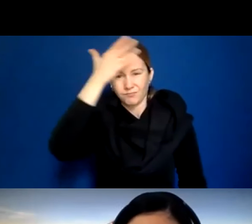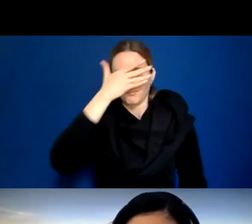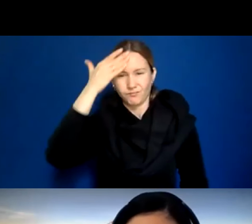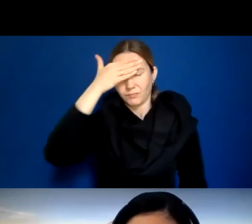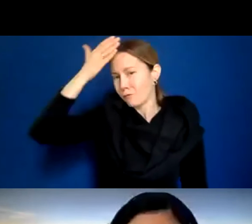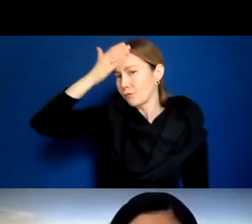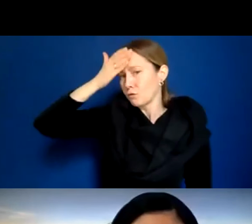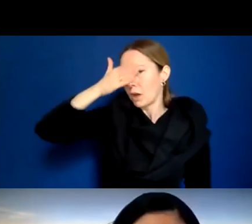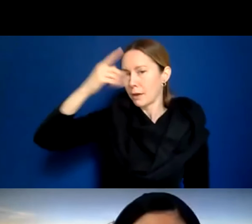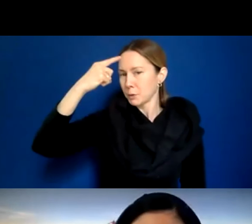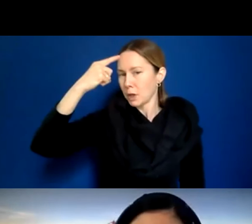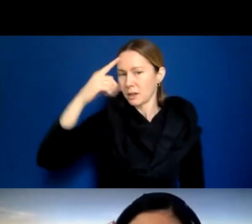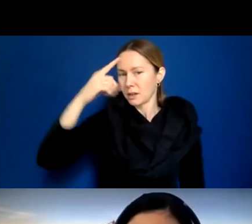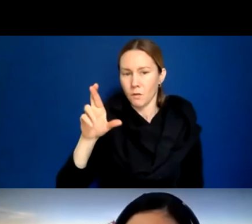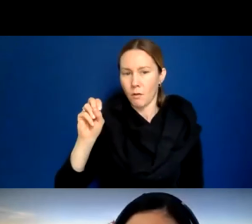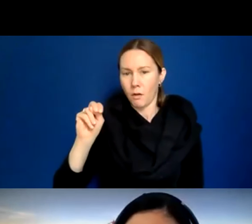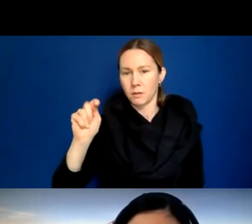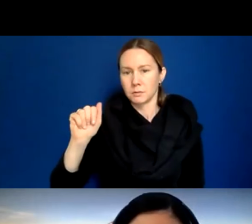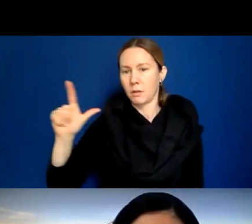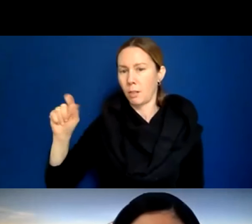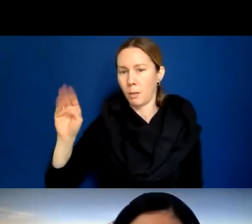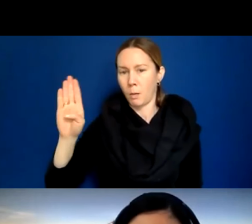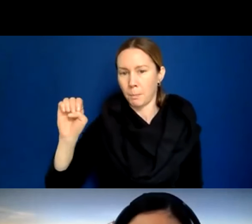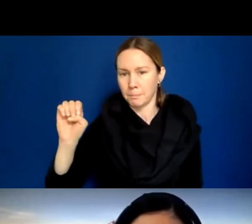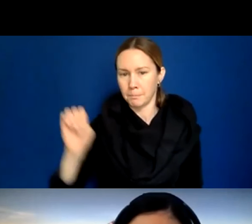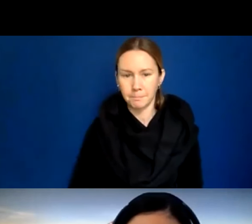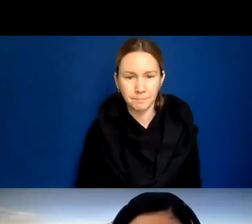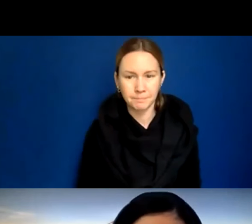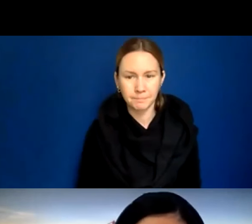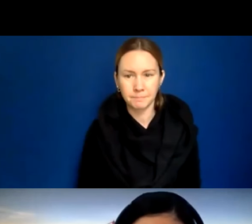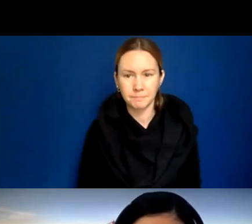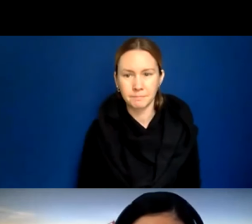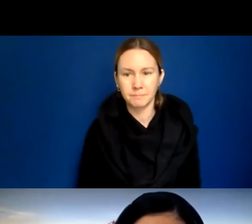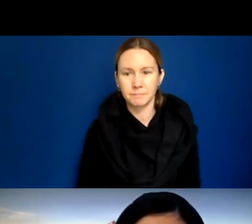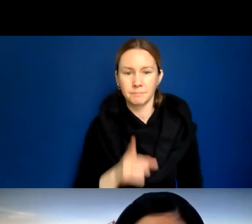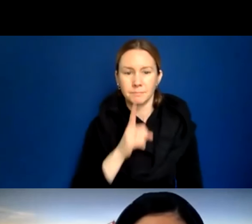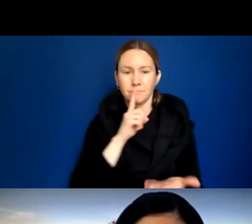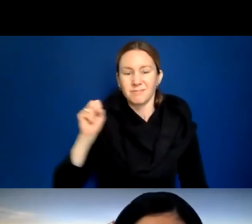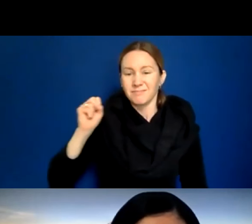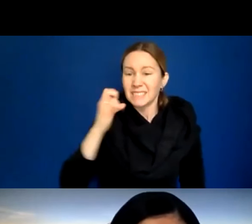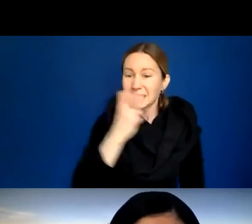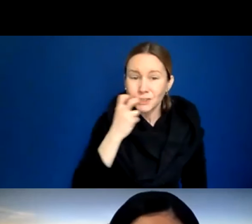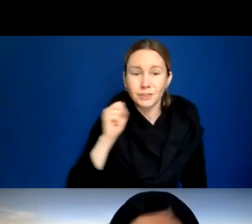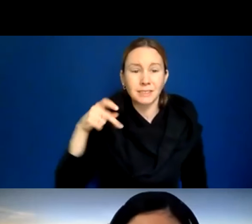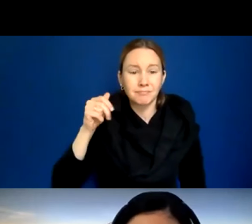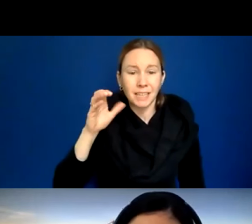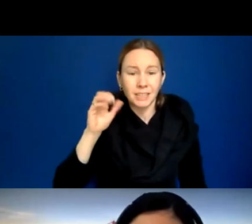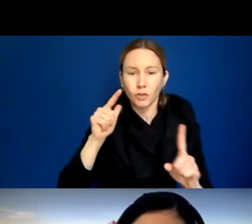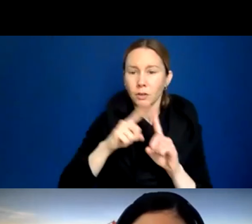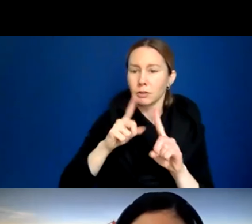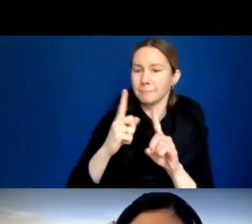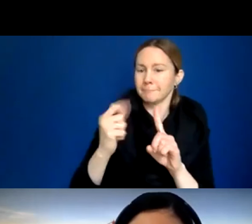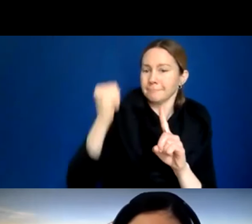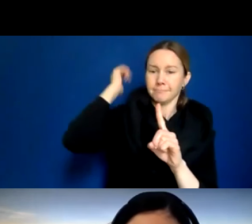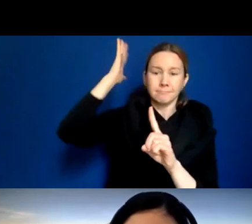brain, the frontal lobe. Then the domain of visuospatial abilities is really in the back part of the brain,